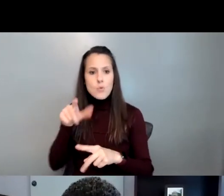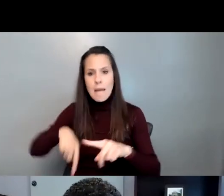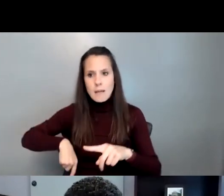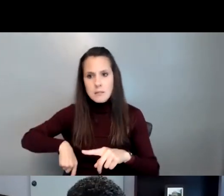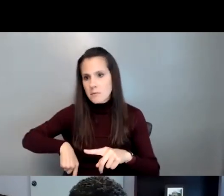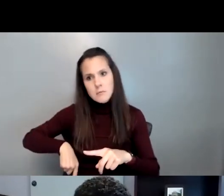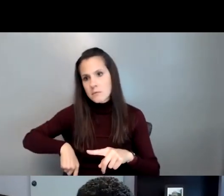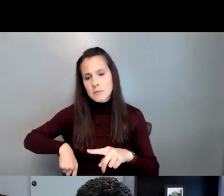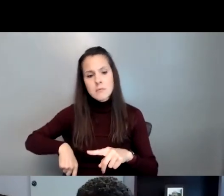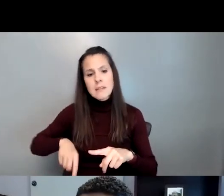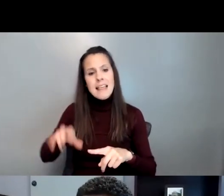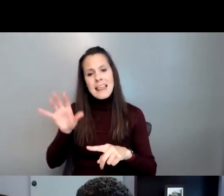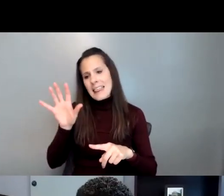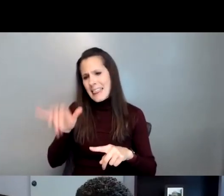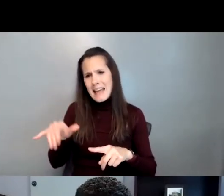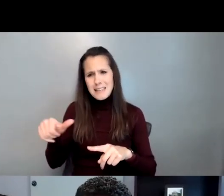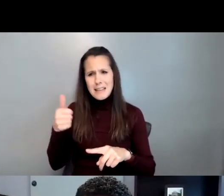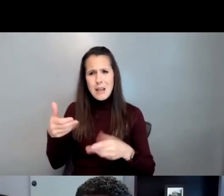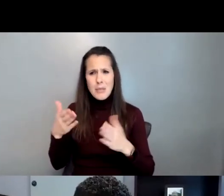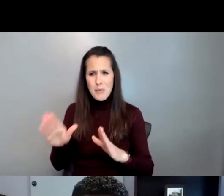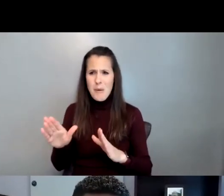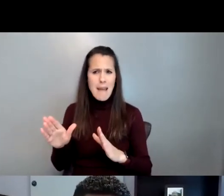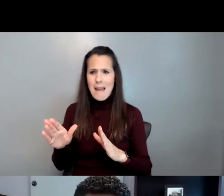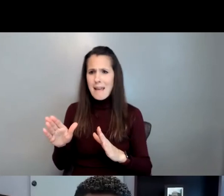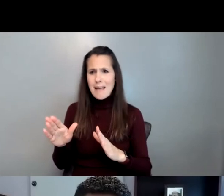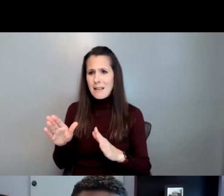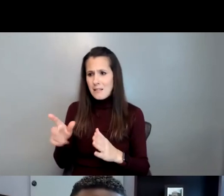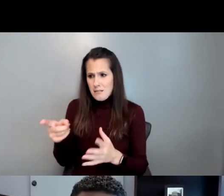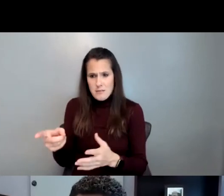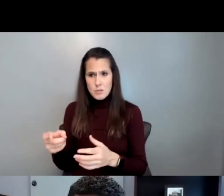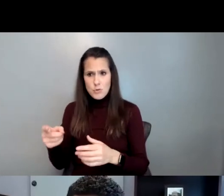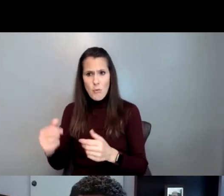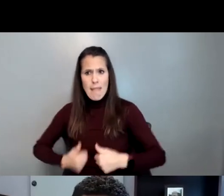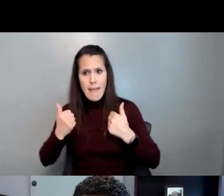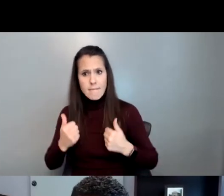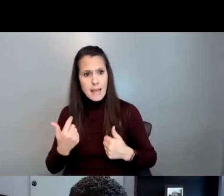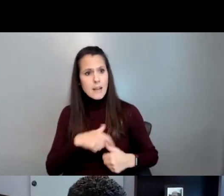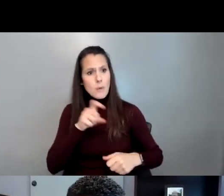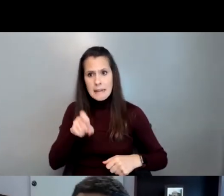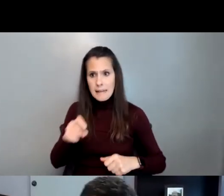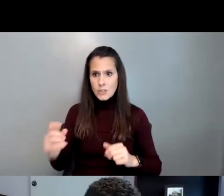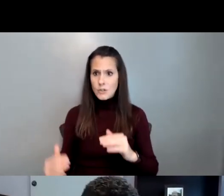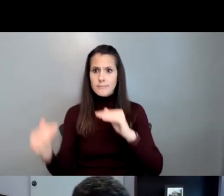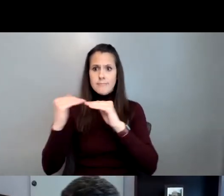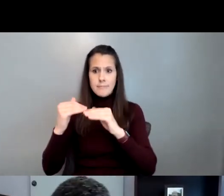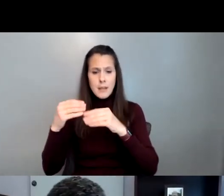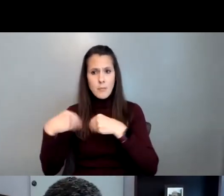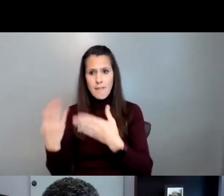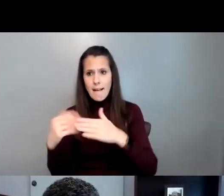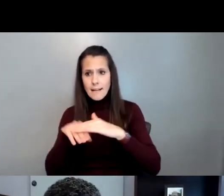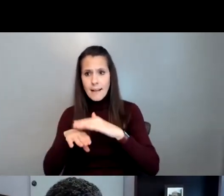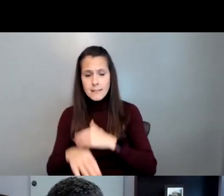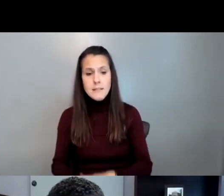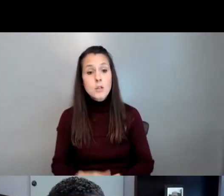not, because that is just another way to get around. And that is something that we need to make sure we create the access for. So after then I did